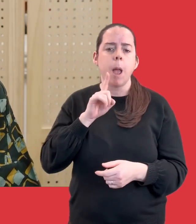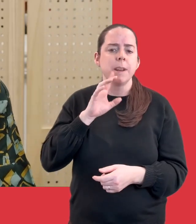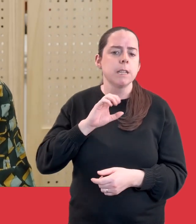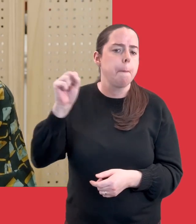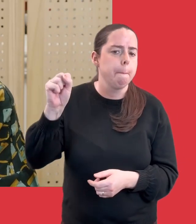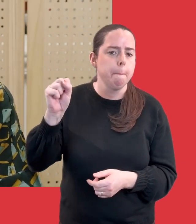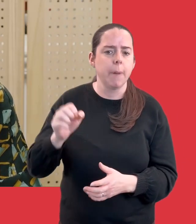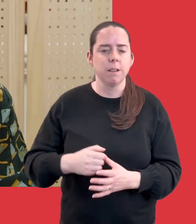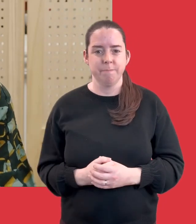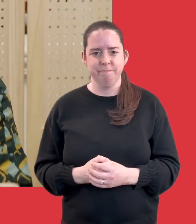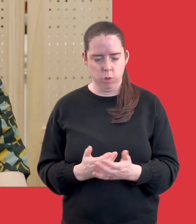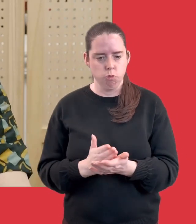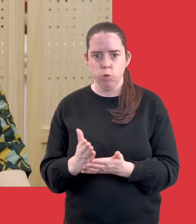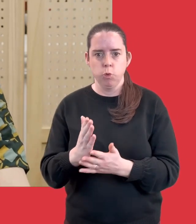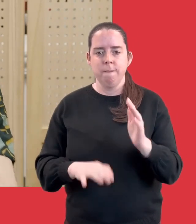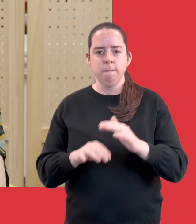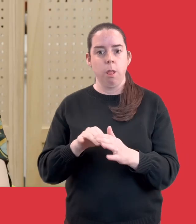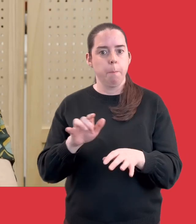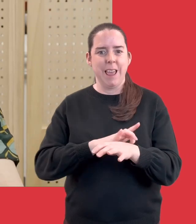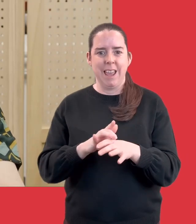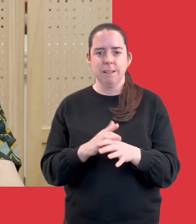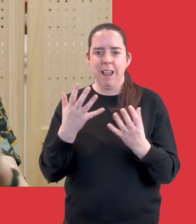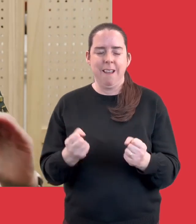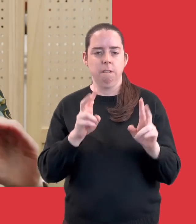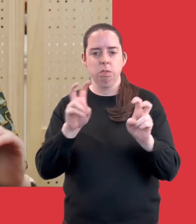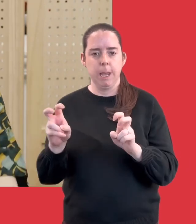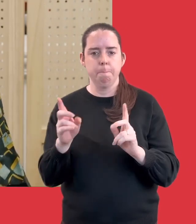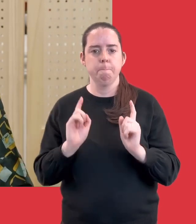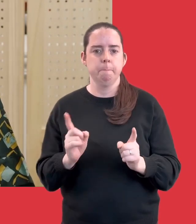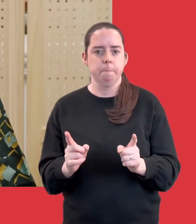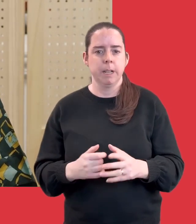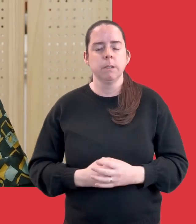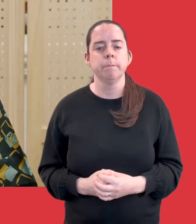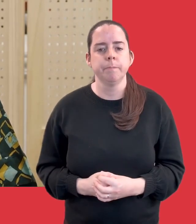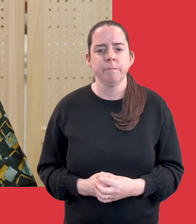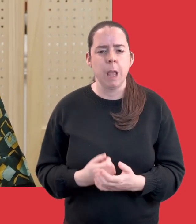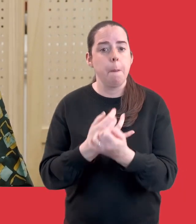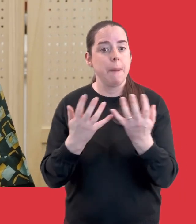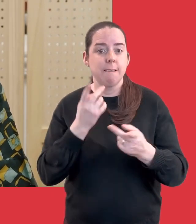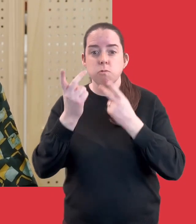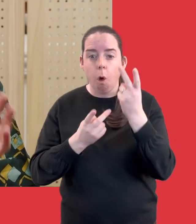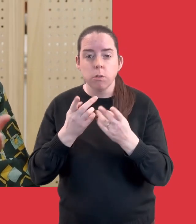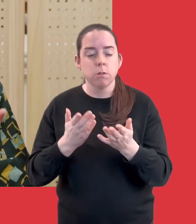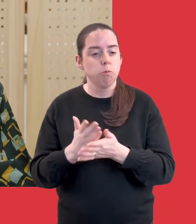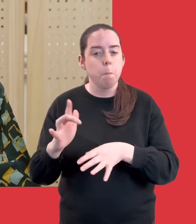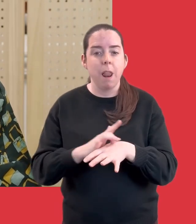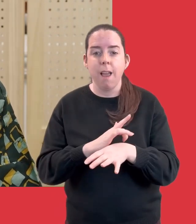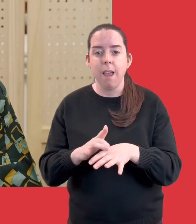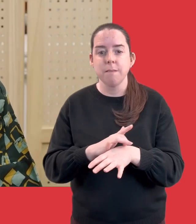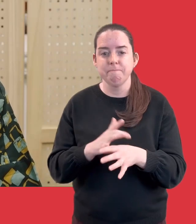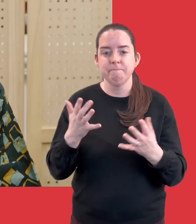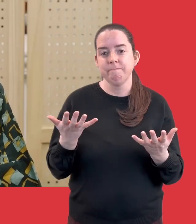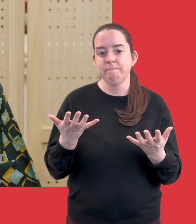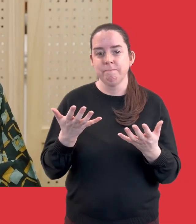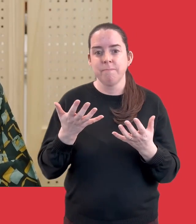feminism. That's a theme that goes through the whole play. And as I've said, many of the songs in the